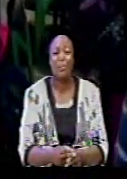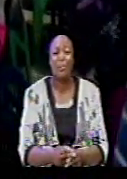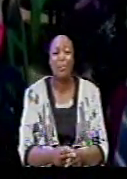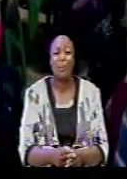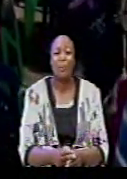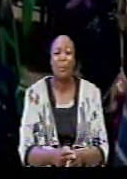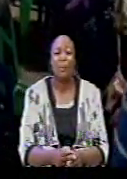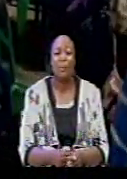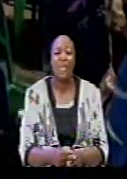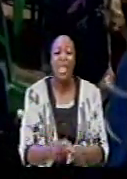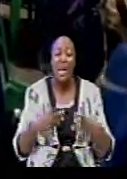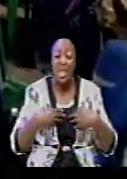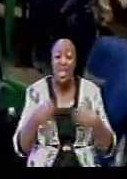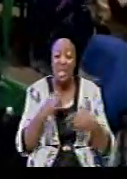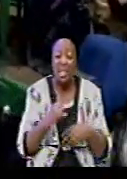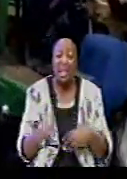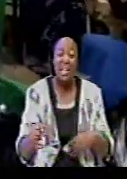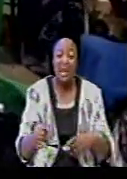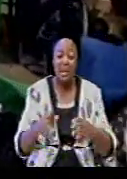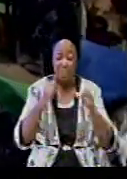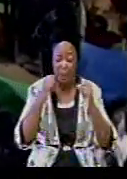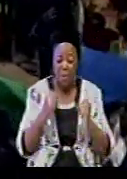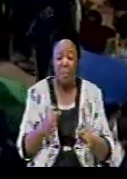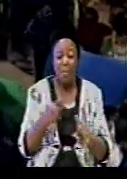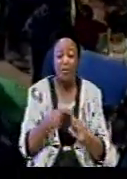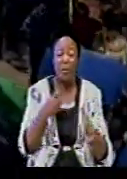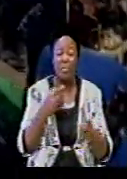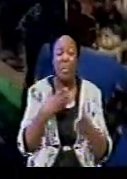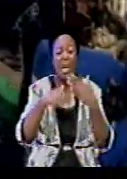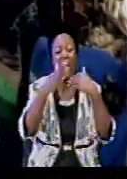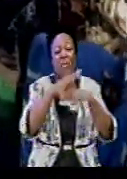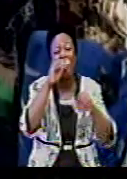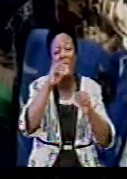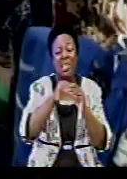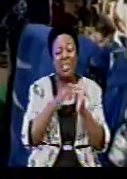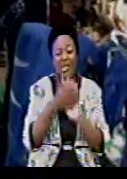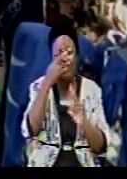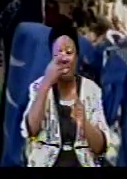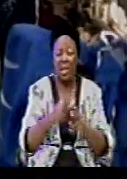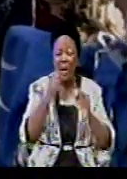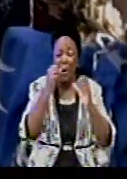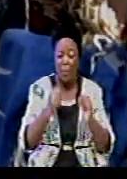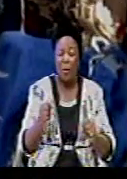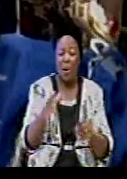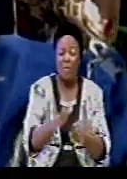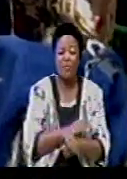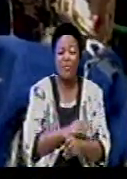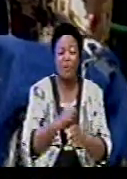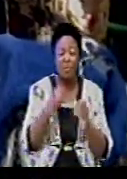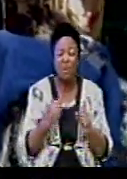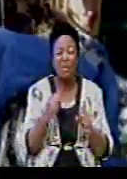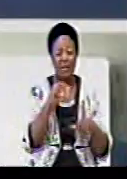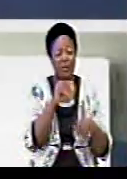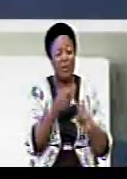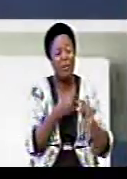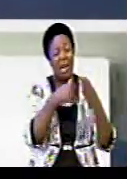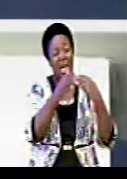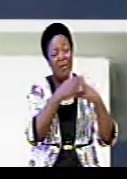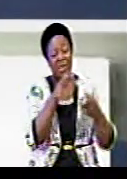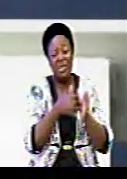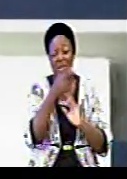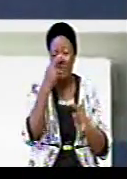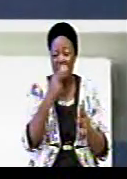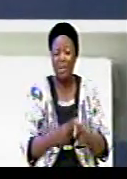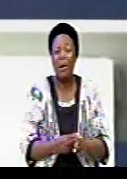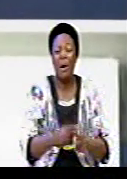anywhere, in all congregations, in all countries, with all individuals and families, everyone connected